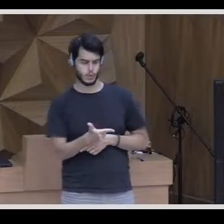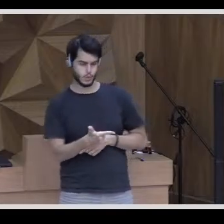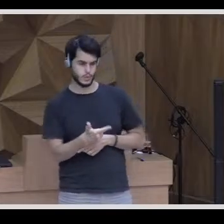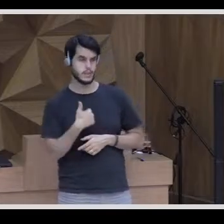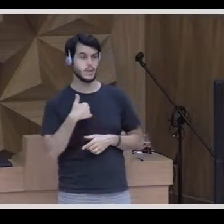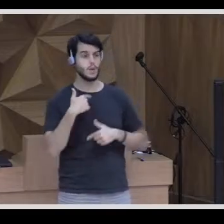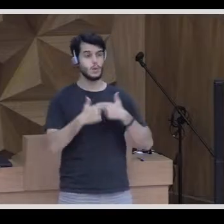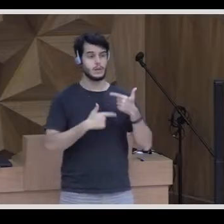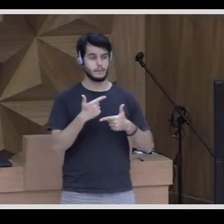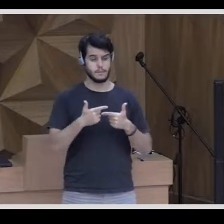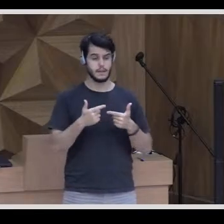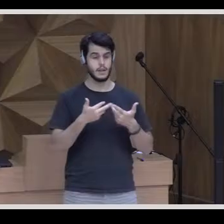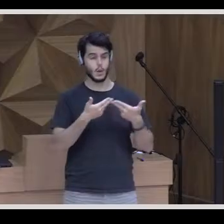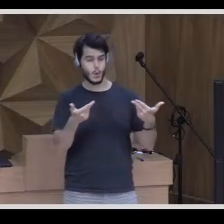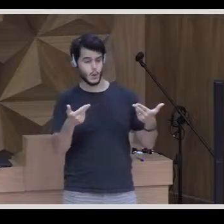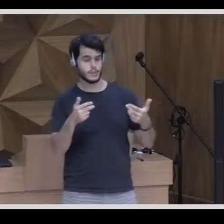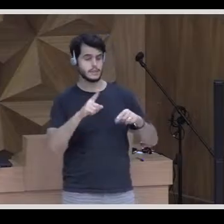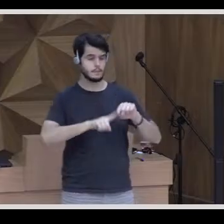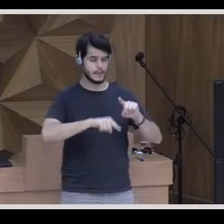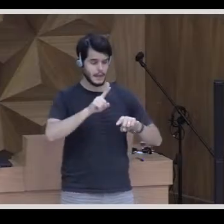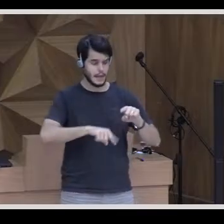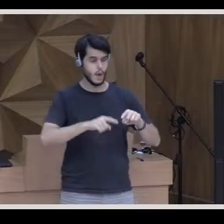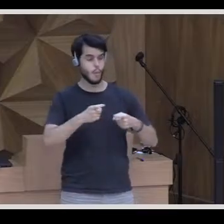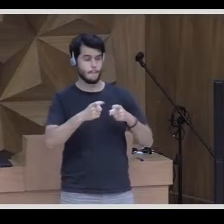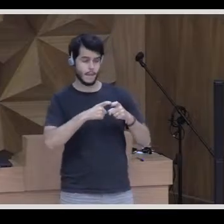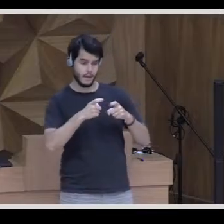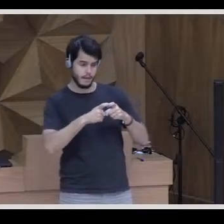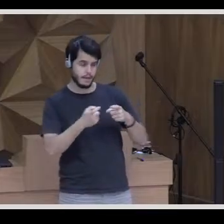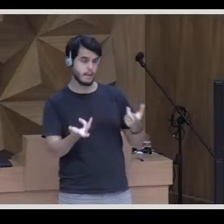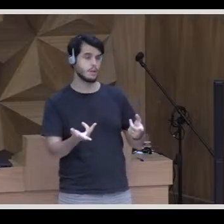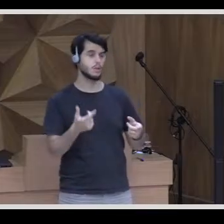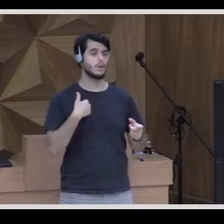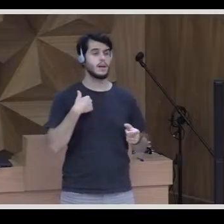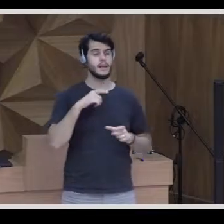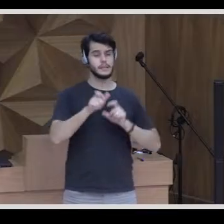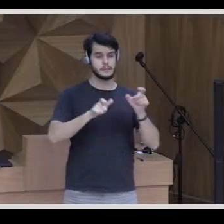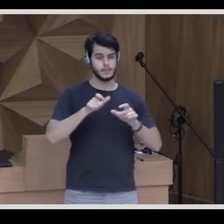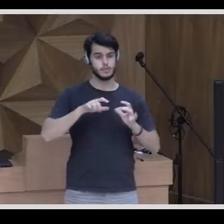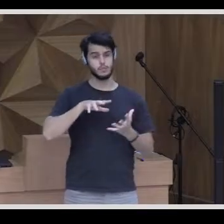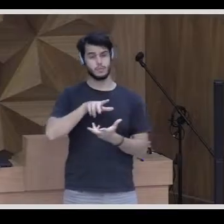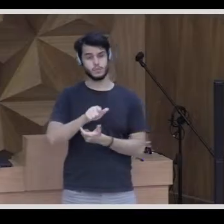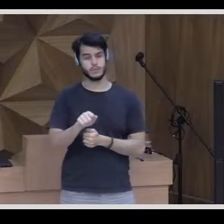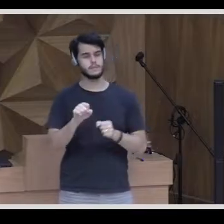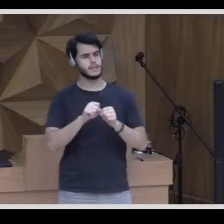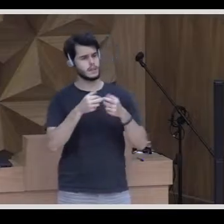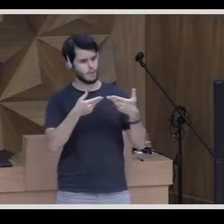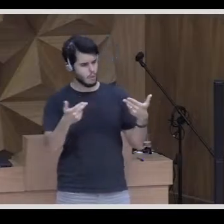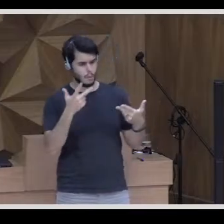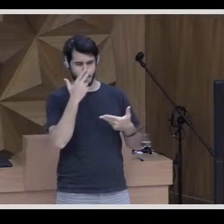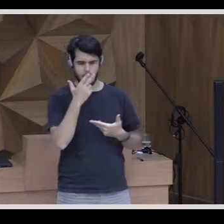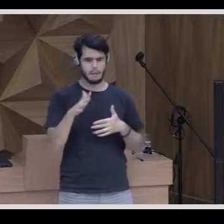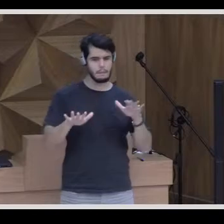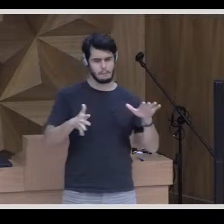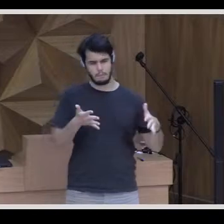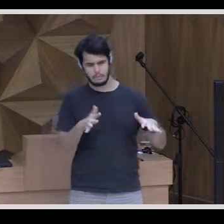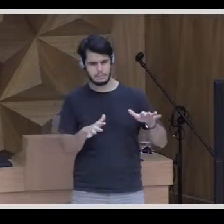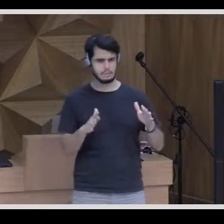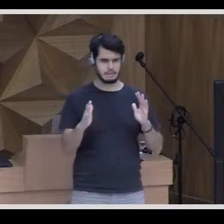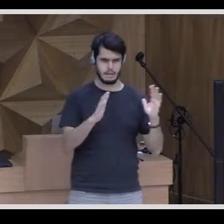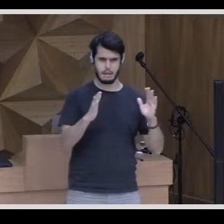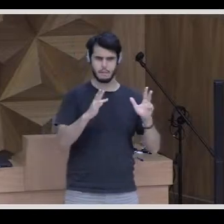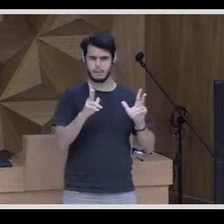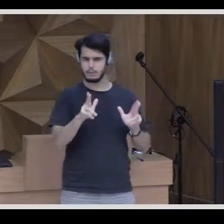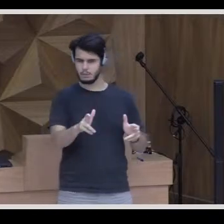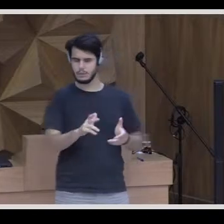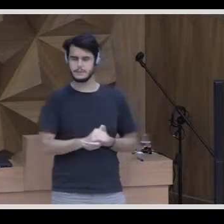a whole range of people around the world who were doing kind of the same thing around the same time. So I think Harold Thimbleby and